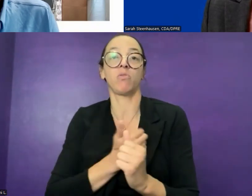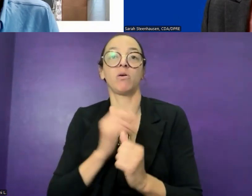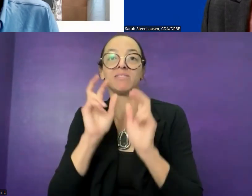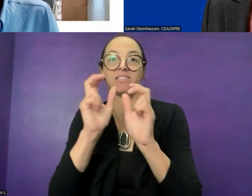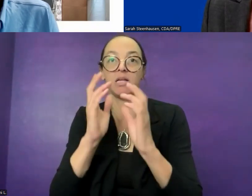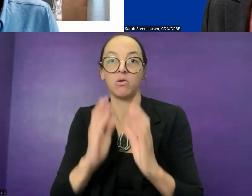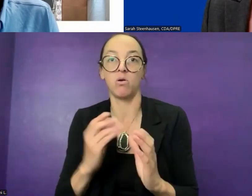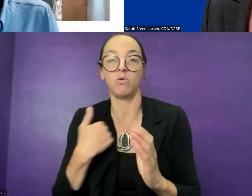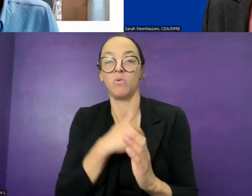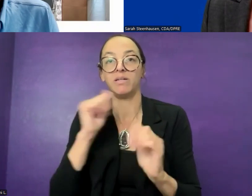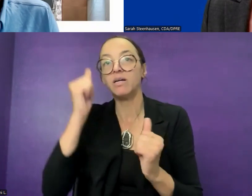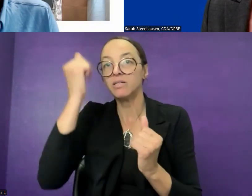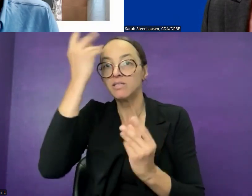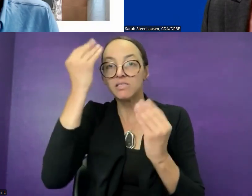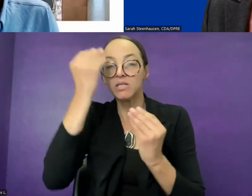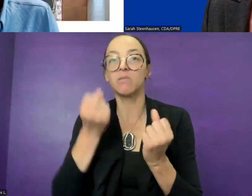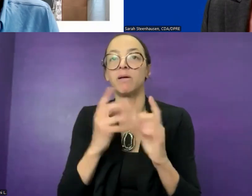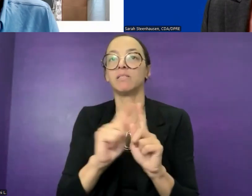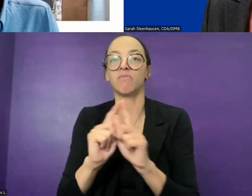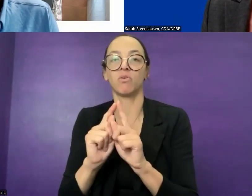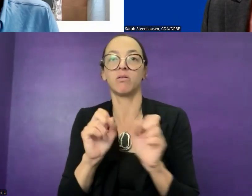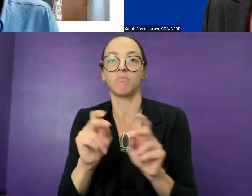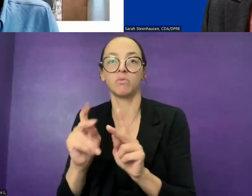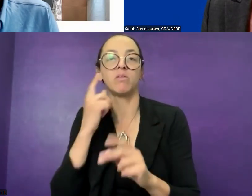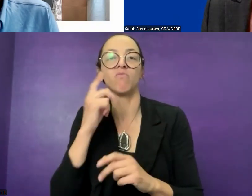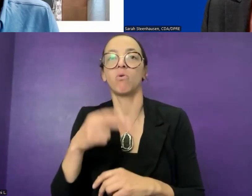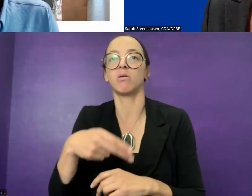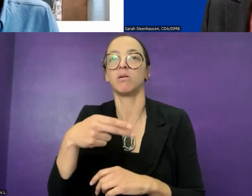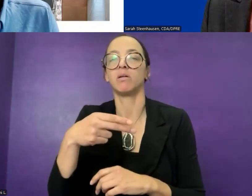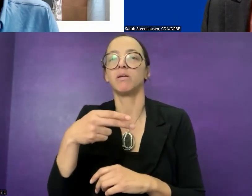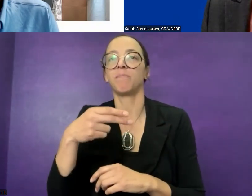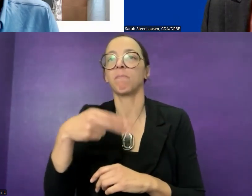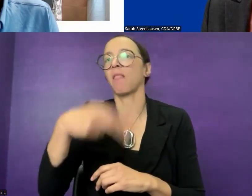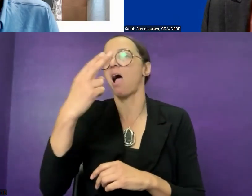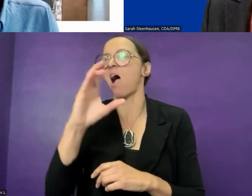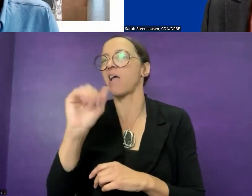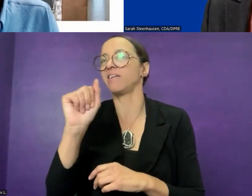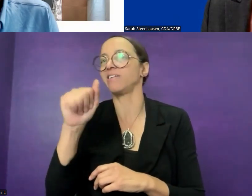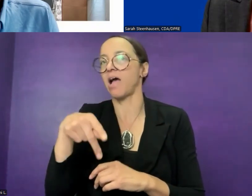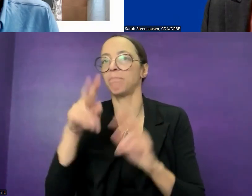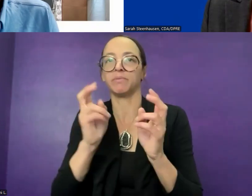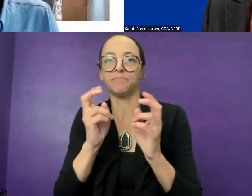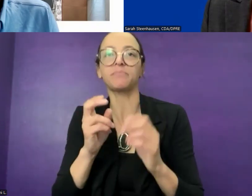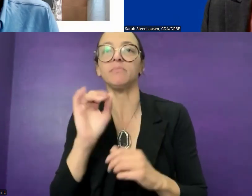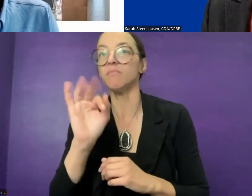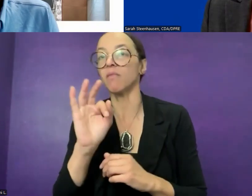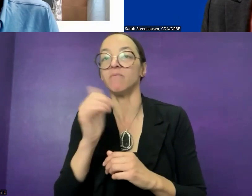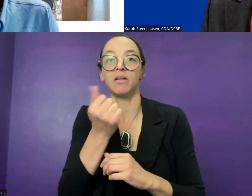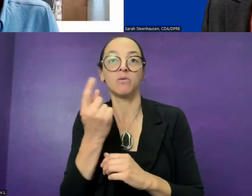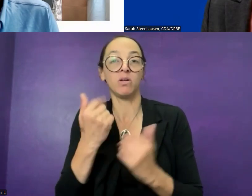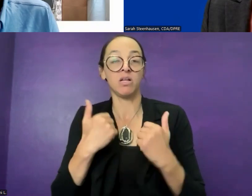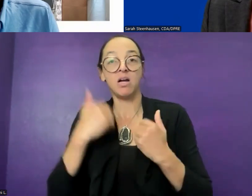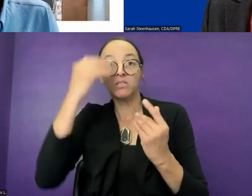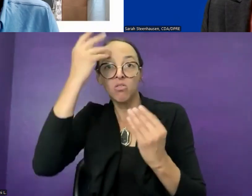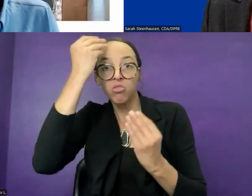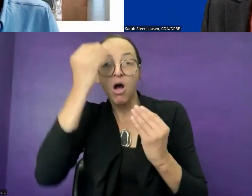high cap. And if there's other thoughts to that right now, I'm happy to, if anybody else wants to